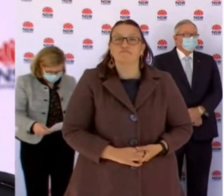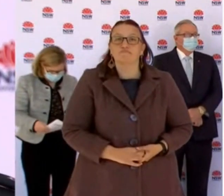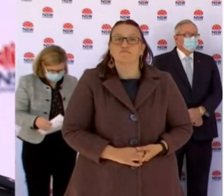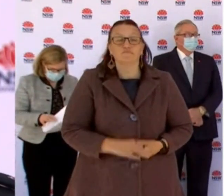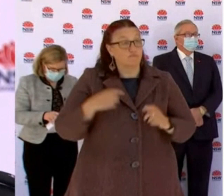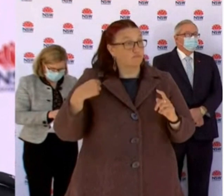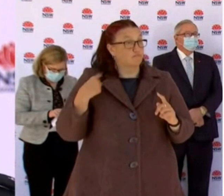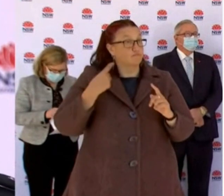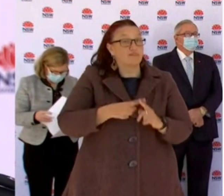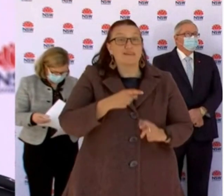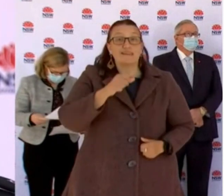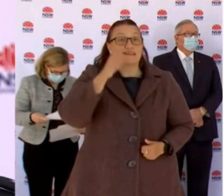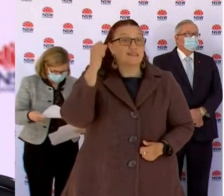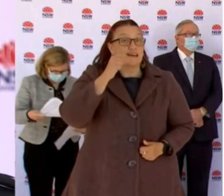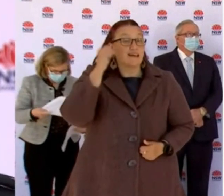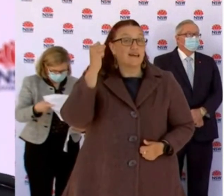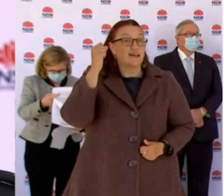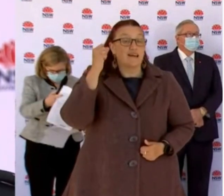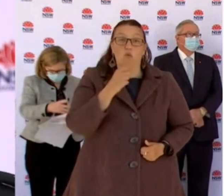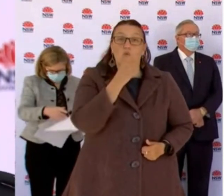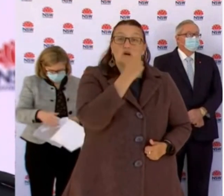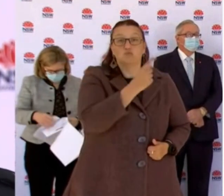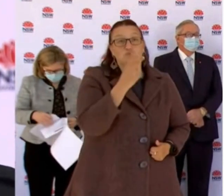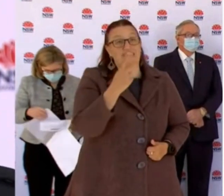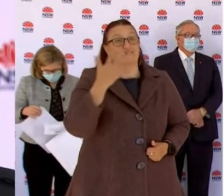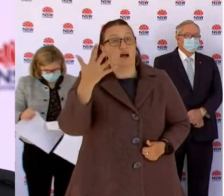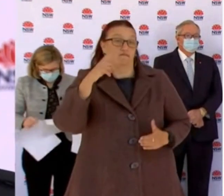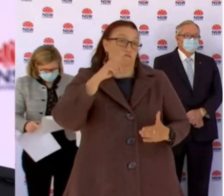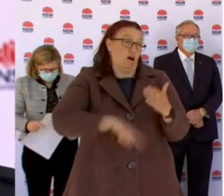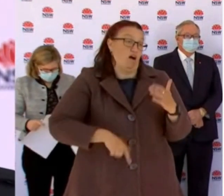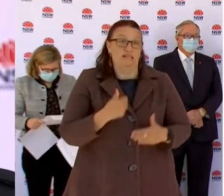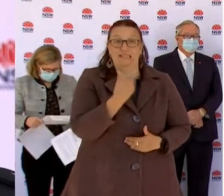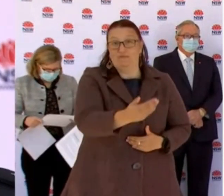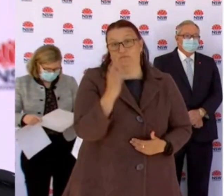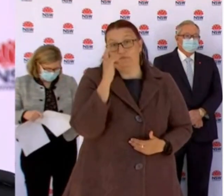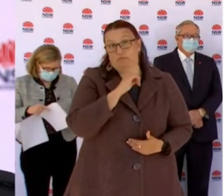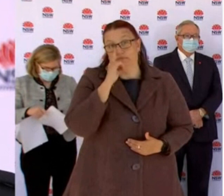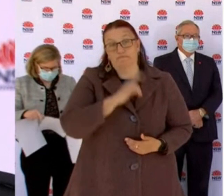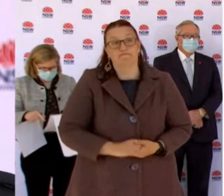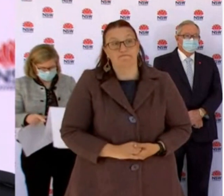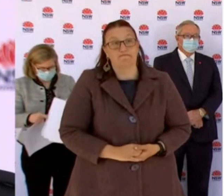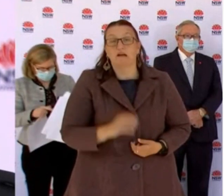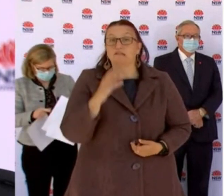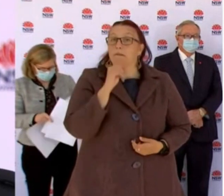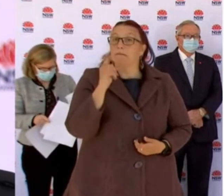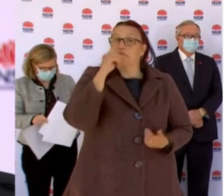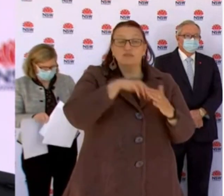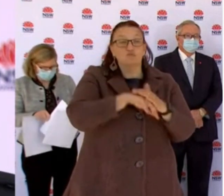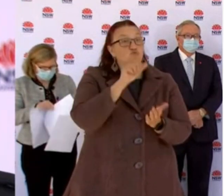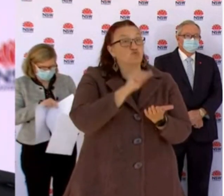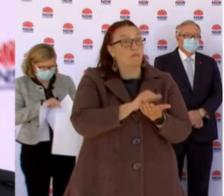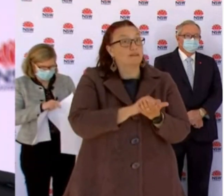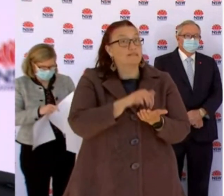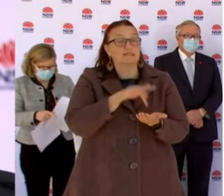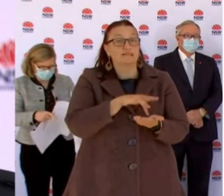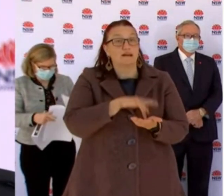personal infringement notices were issued over the last 24 hours. Some of those were for people in shopping centres. We spoke about